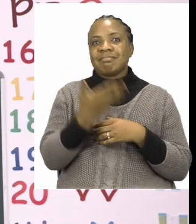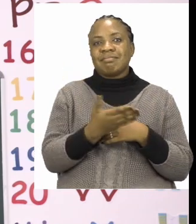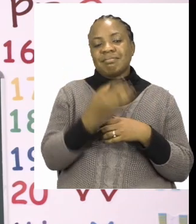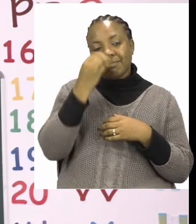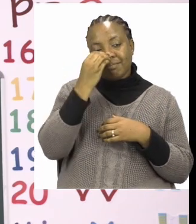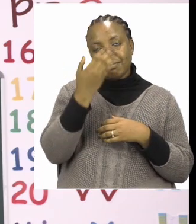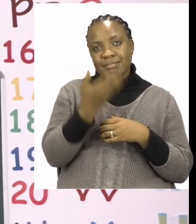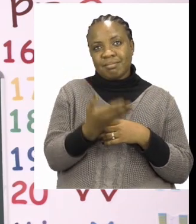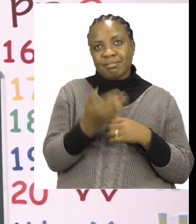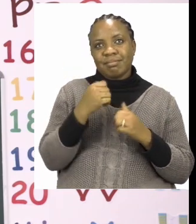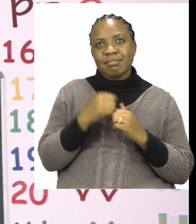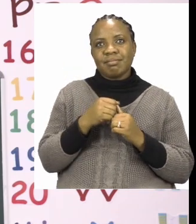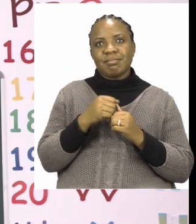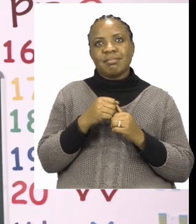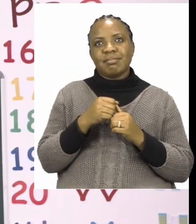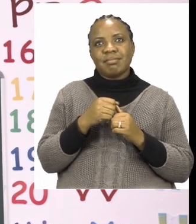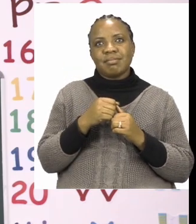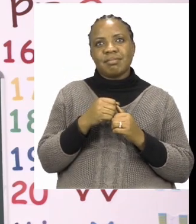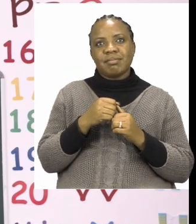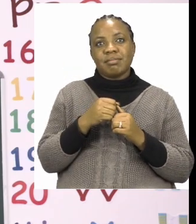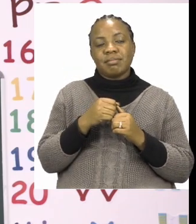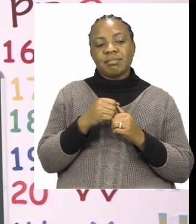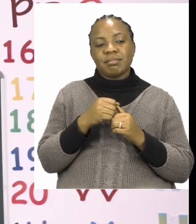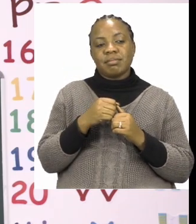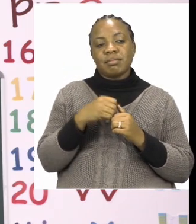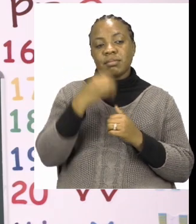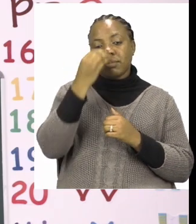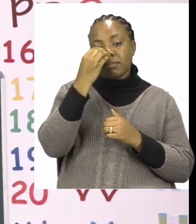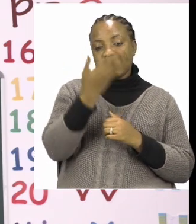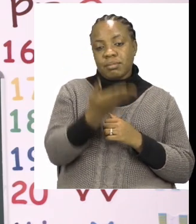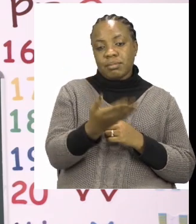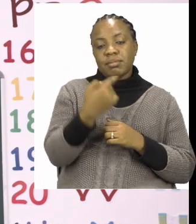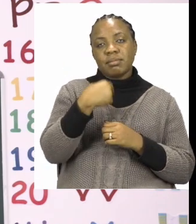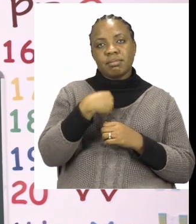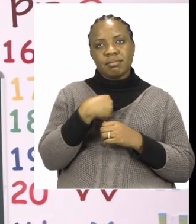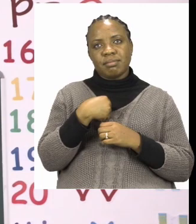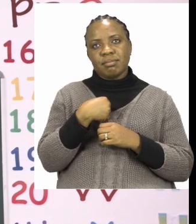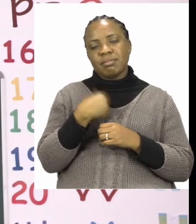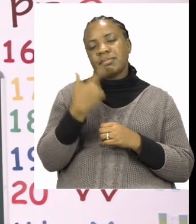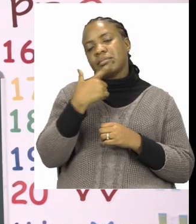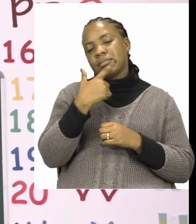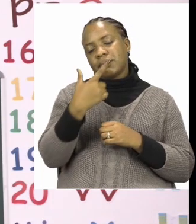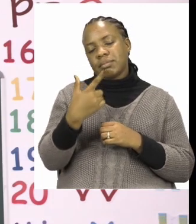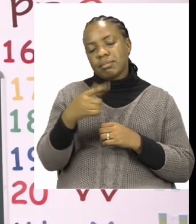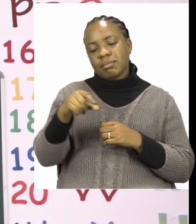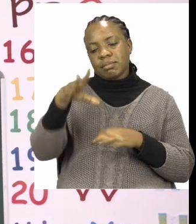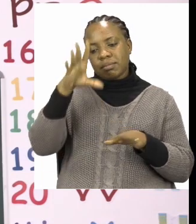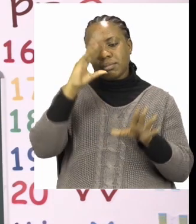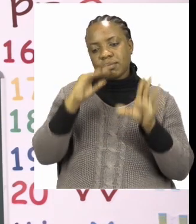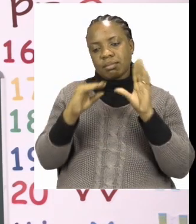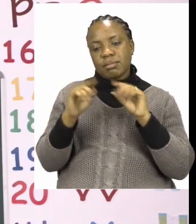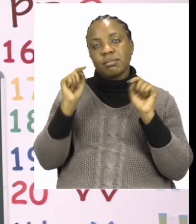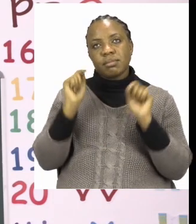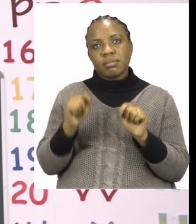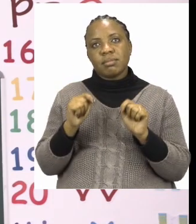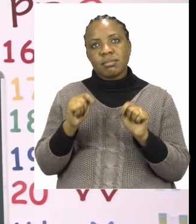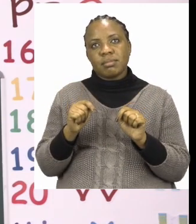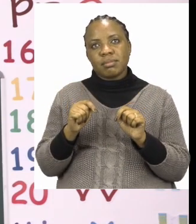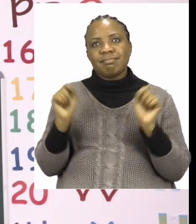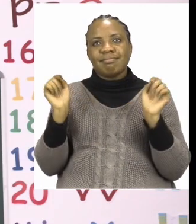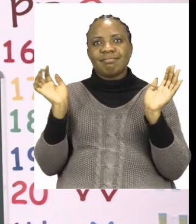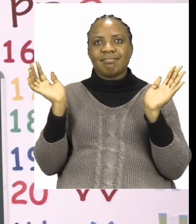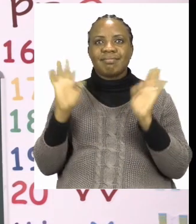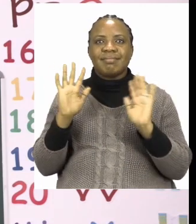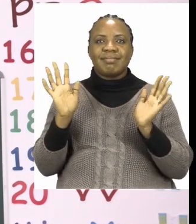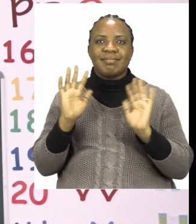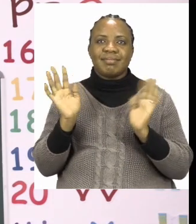are, Zoshi. So, from Zoshi and I, we would like to say thank you for joining us today